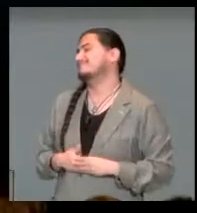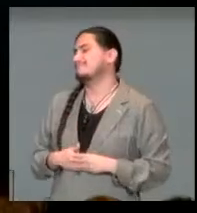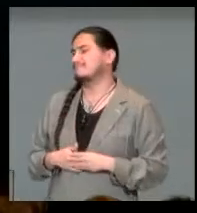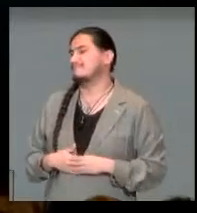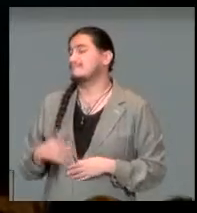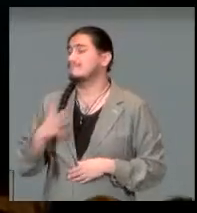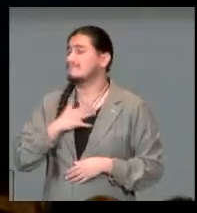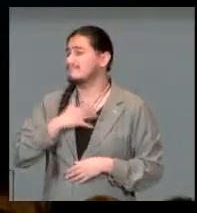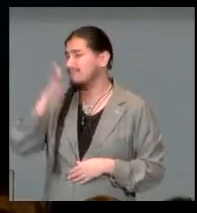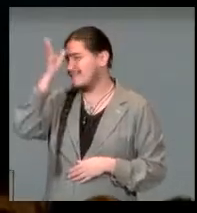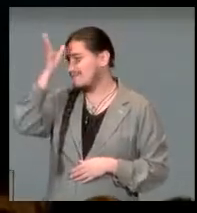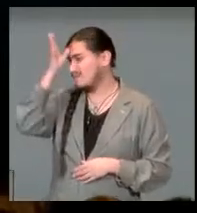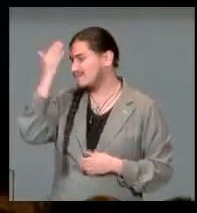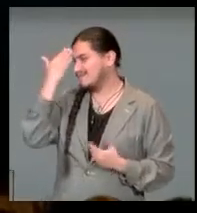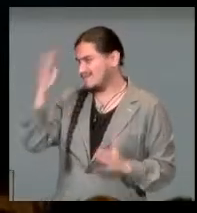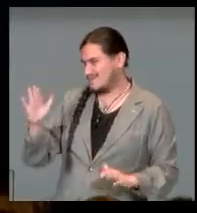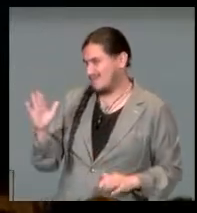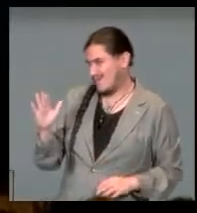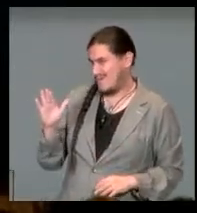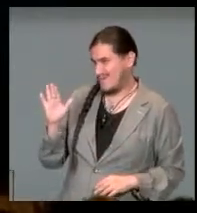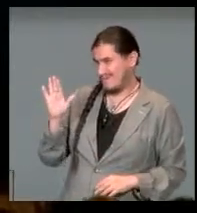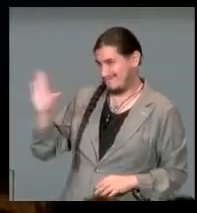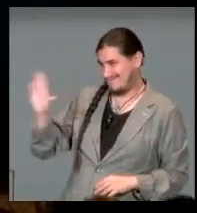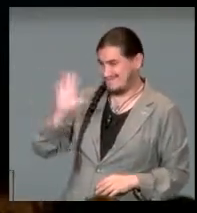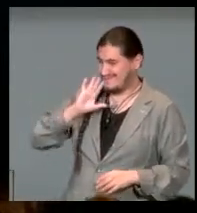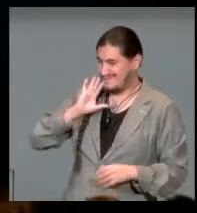My father doesn't know I'm his daughter too.